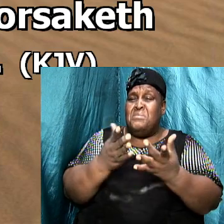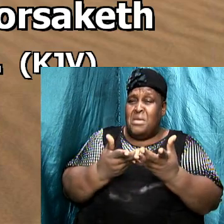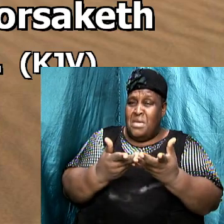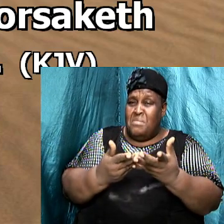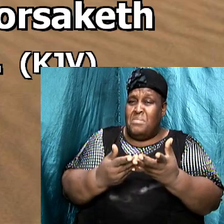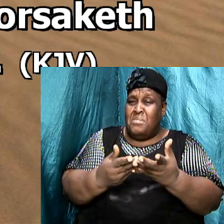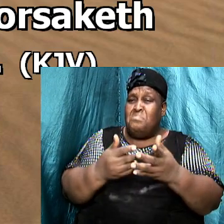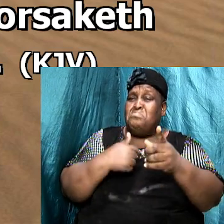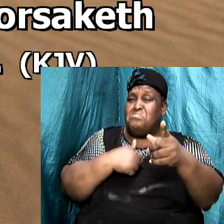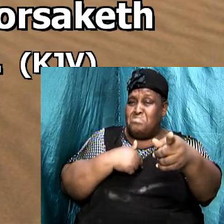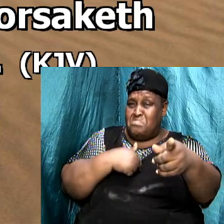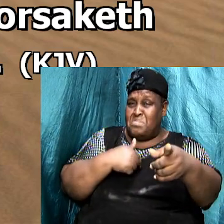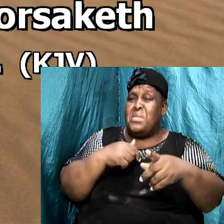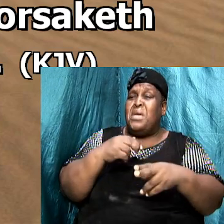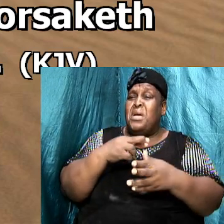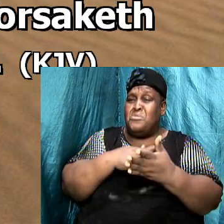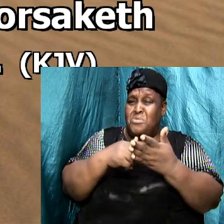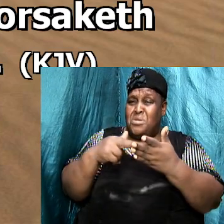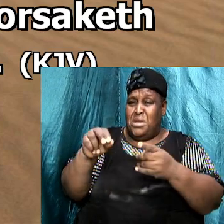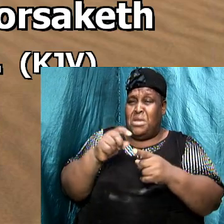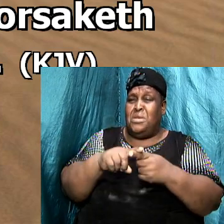from.